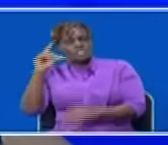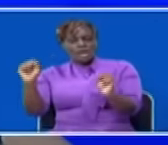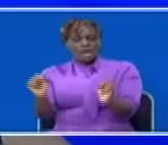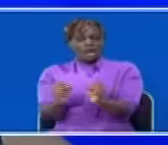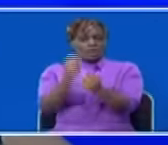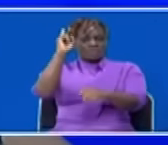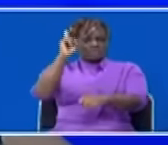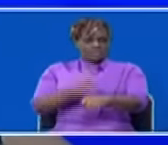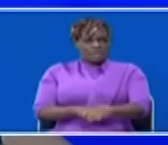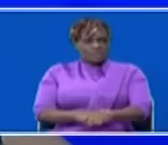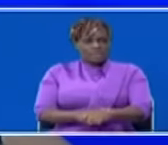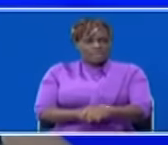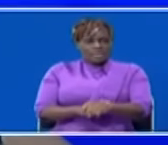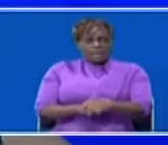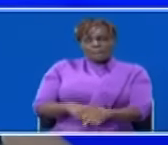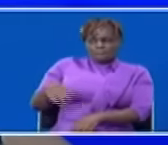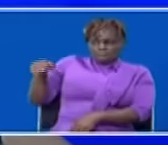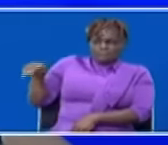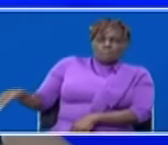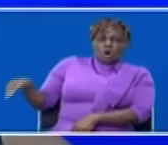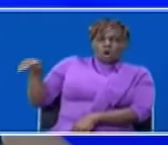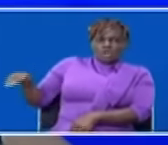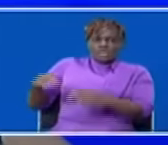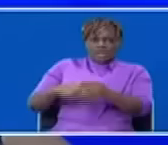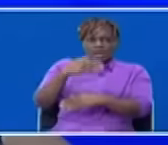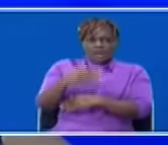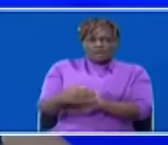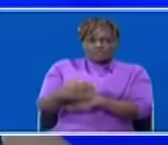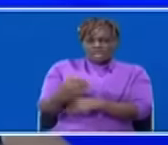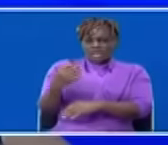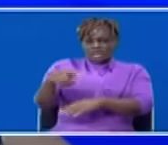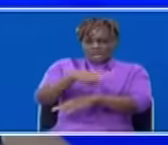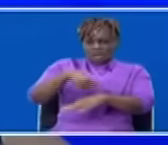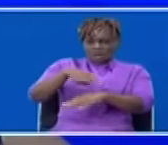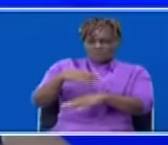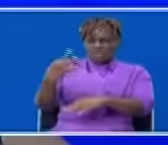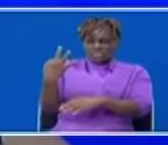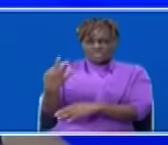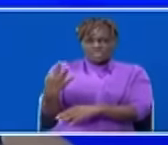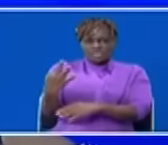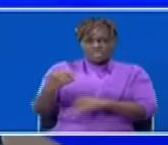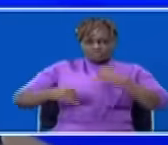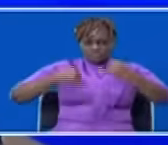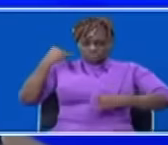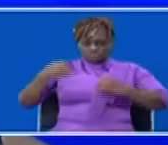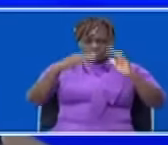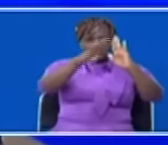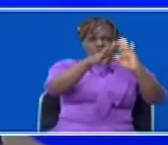occurred a few minutes past 10 p.m. on Saturday after the school's 3-hour weekend entertainment program.